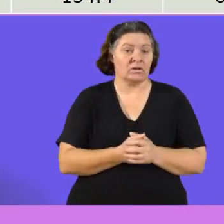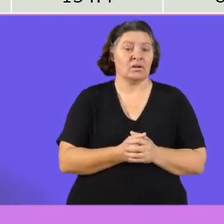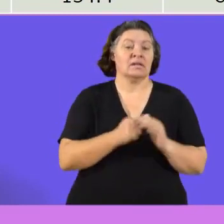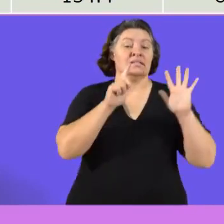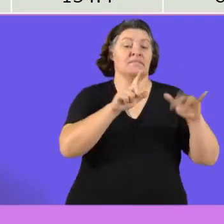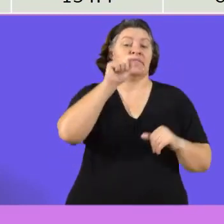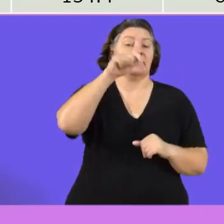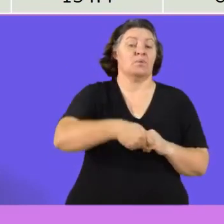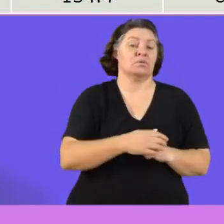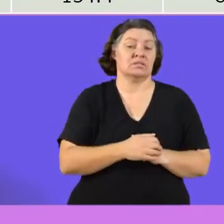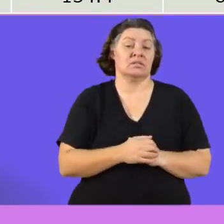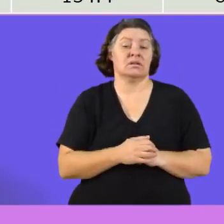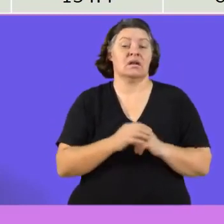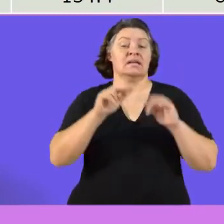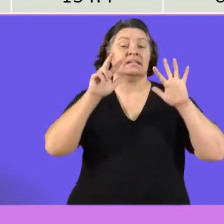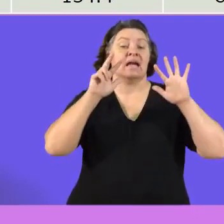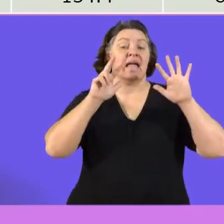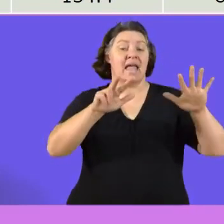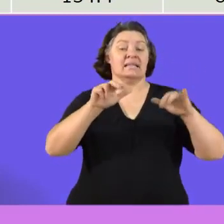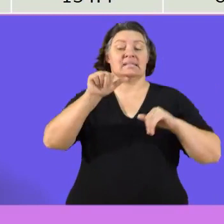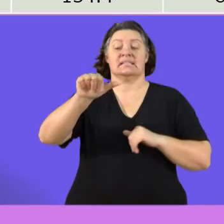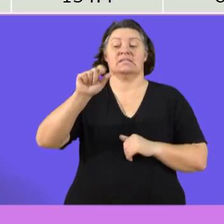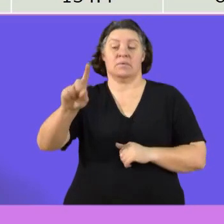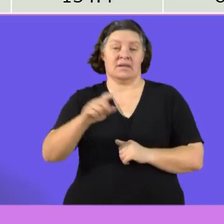allowance equals to